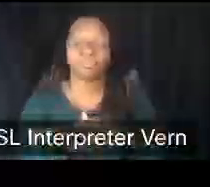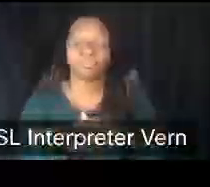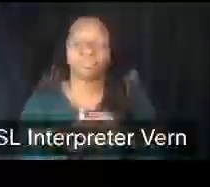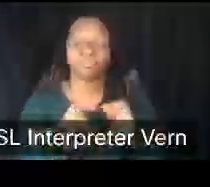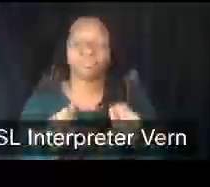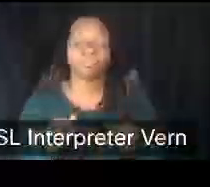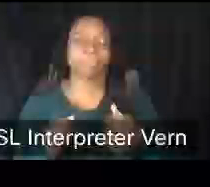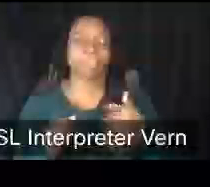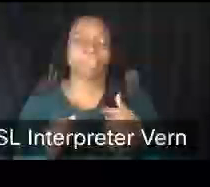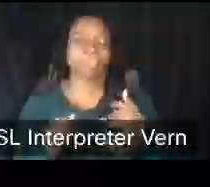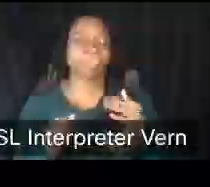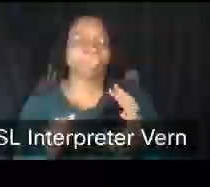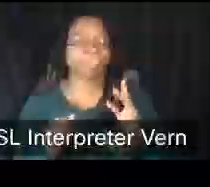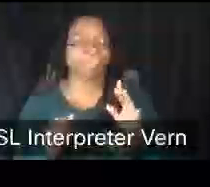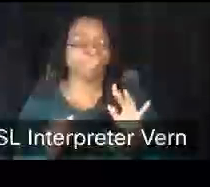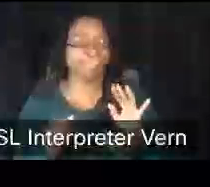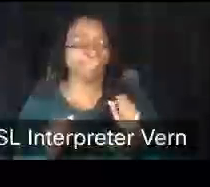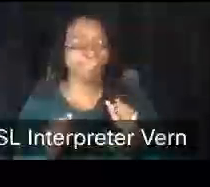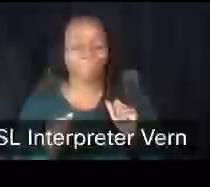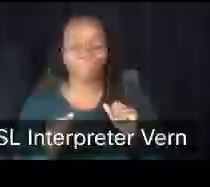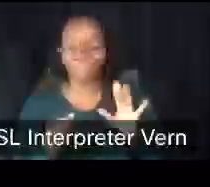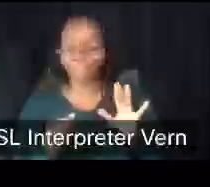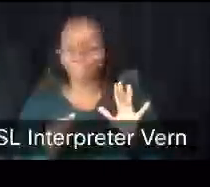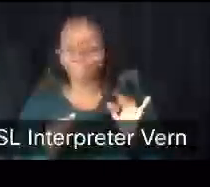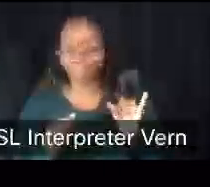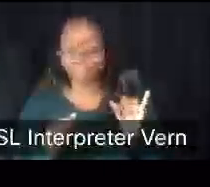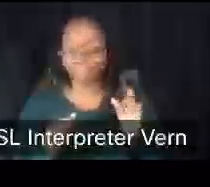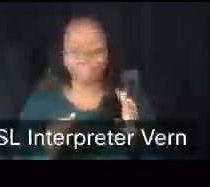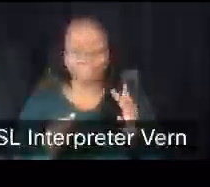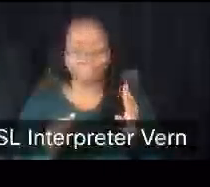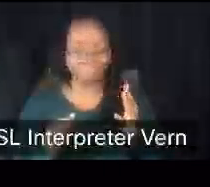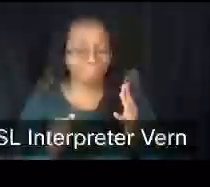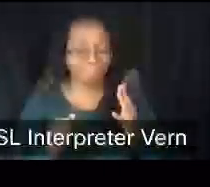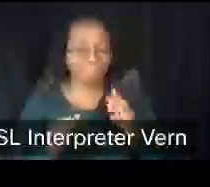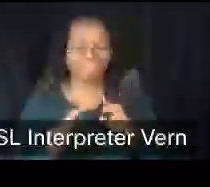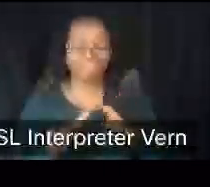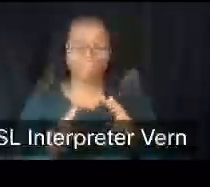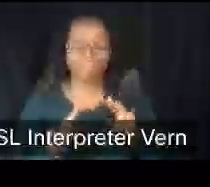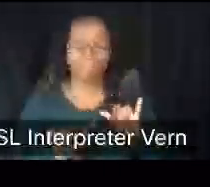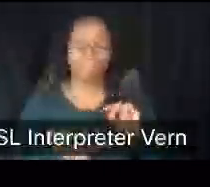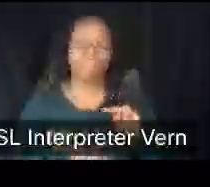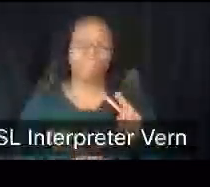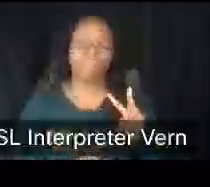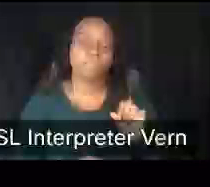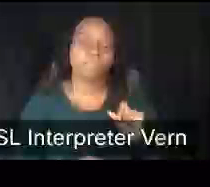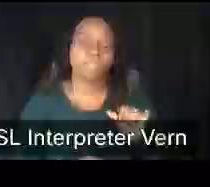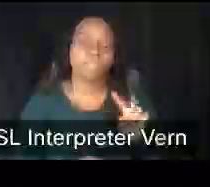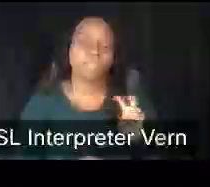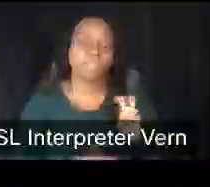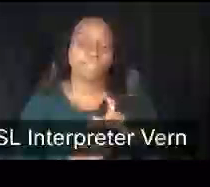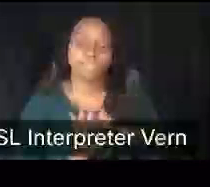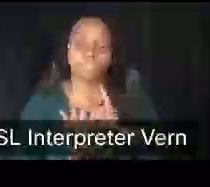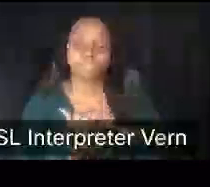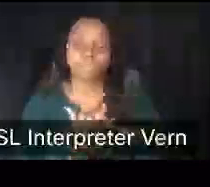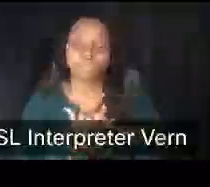very, like, very invasive, because there's this need